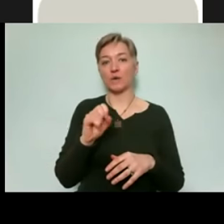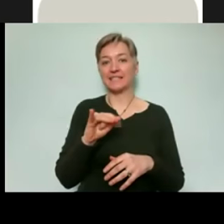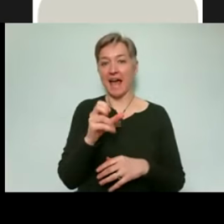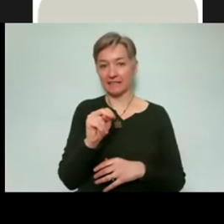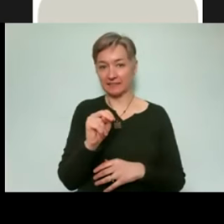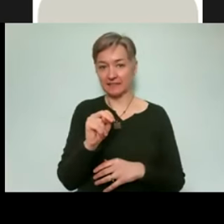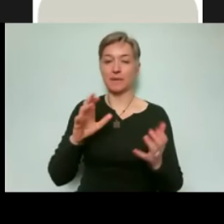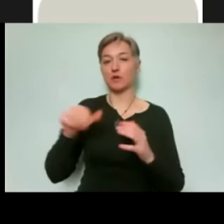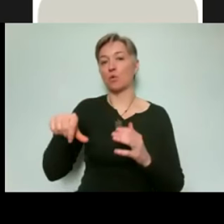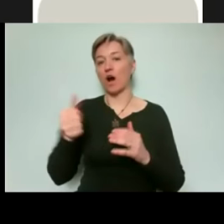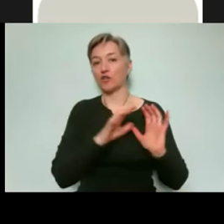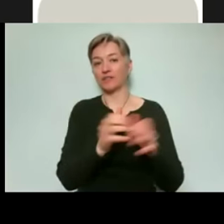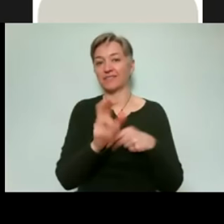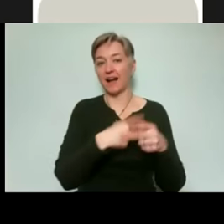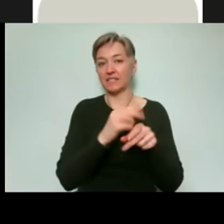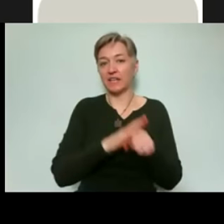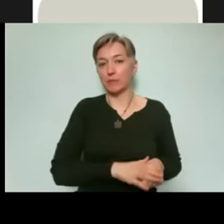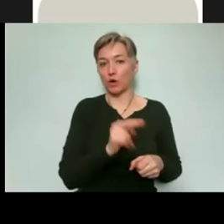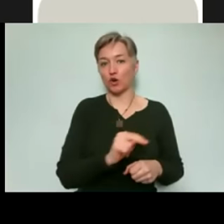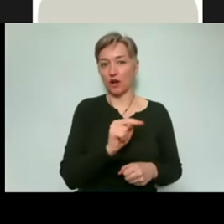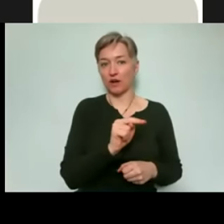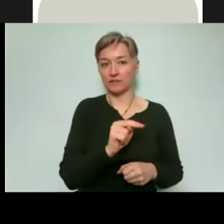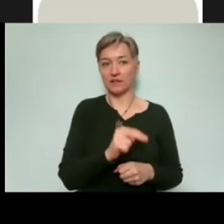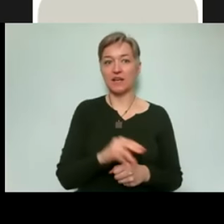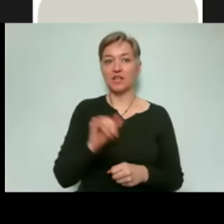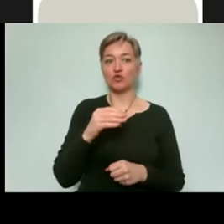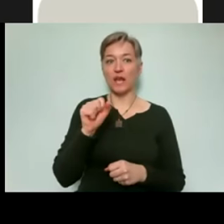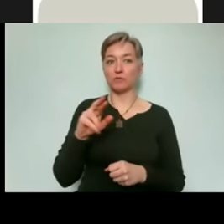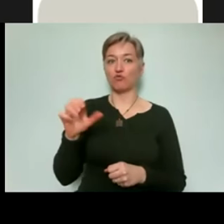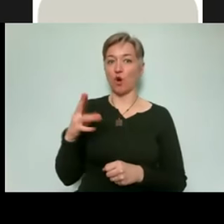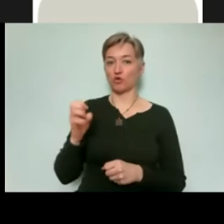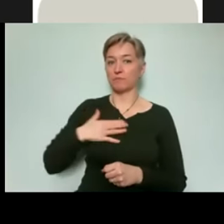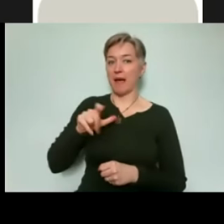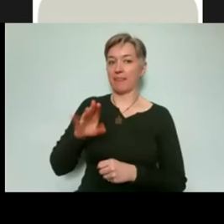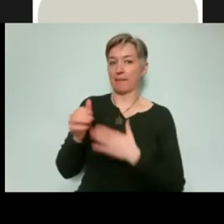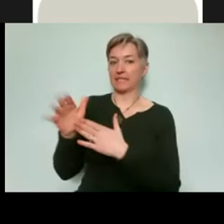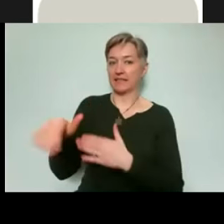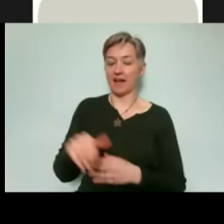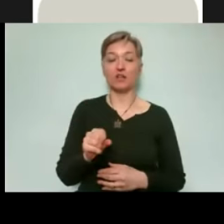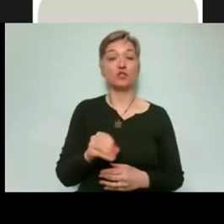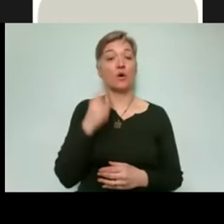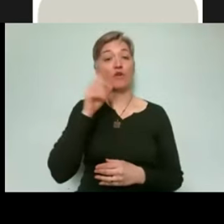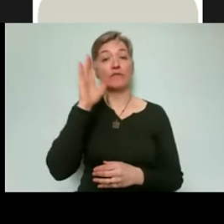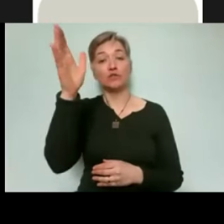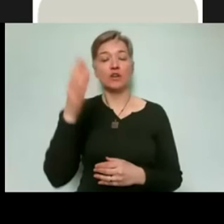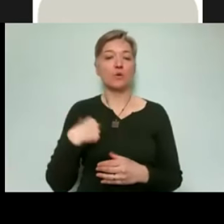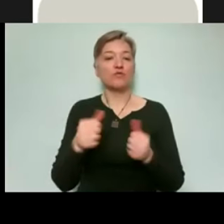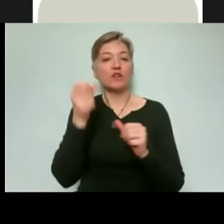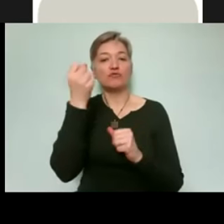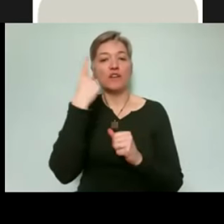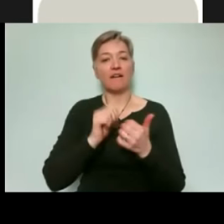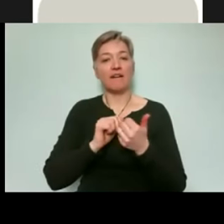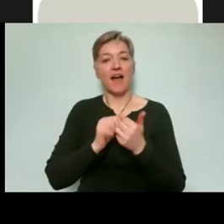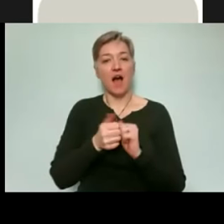of inhibitory neurons. And this is work led by James Roach in my lab. So I think in our future directions, we're really trying to understand how